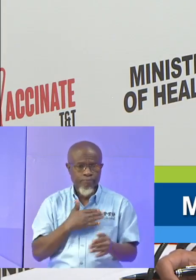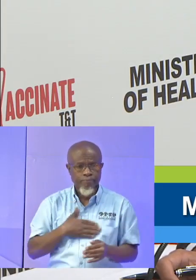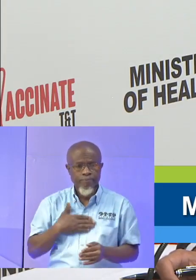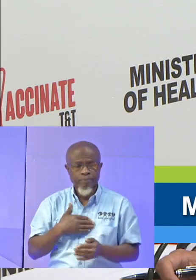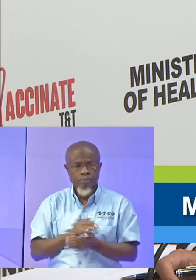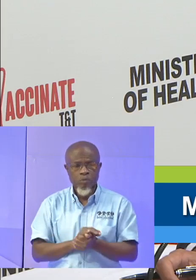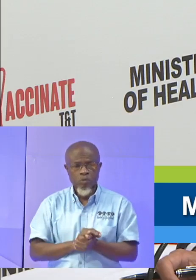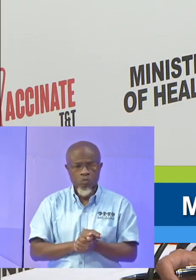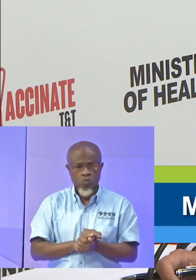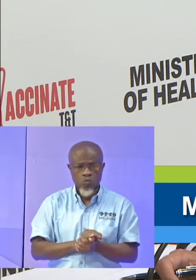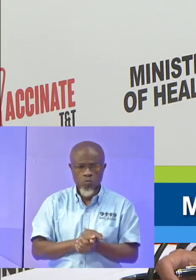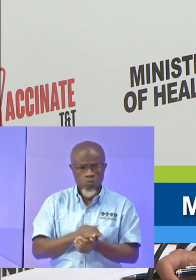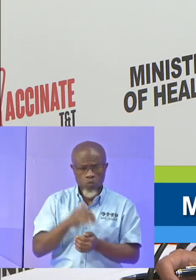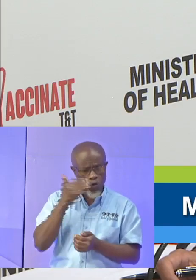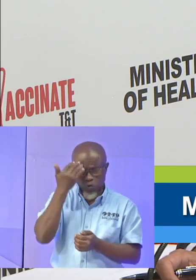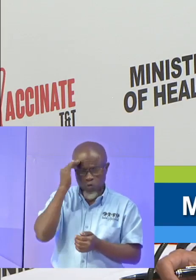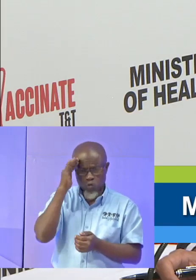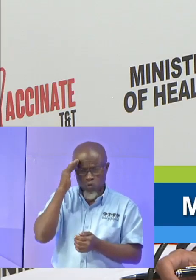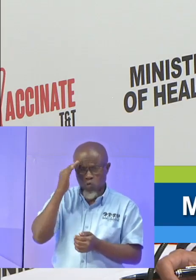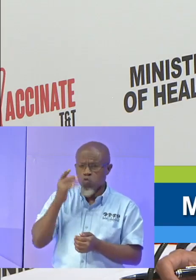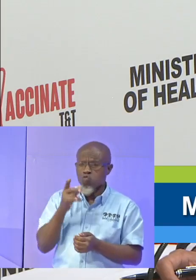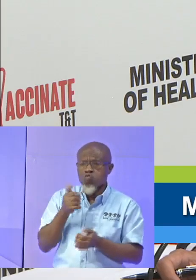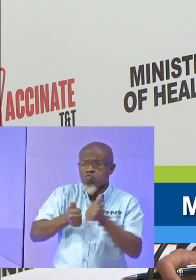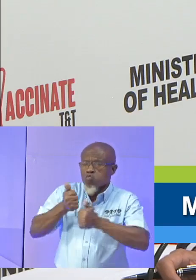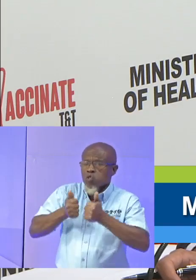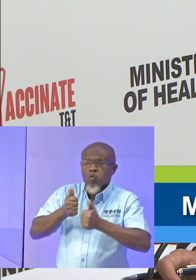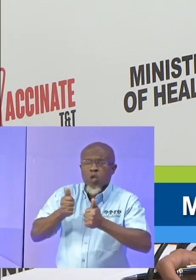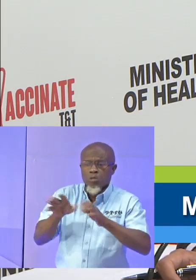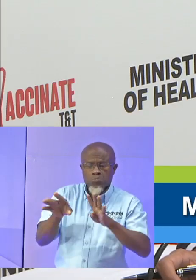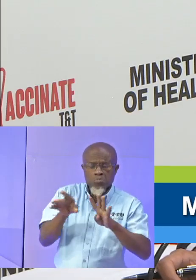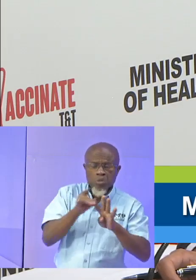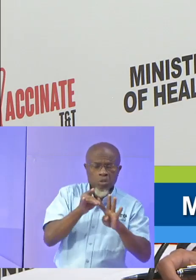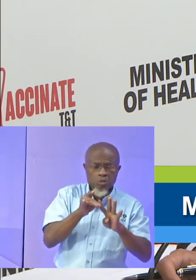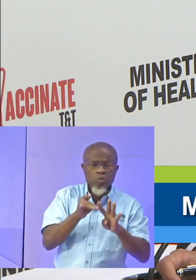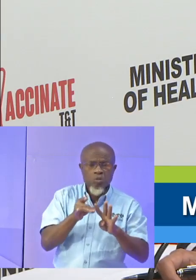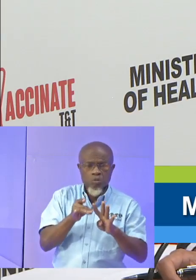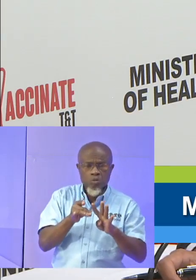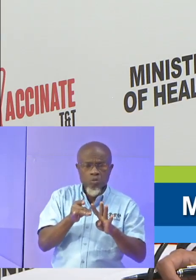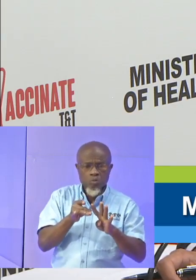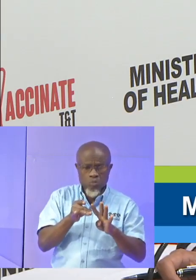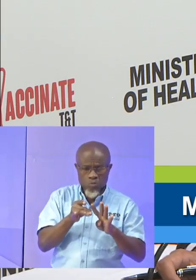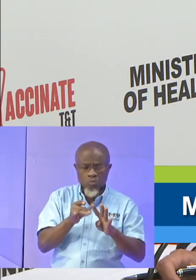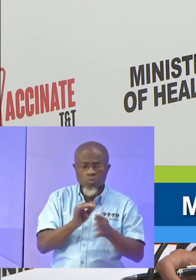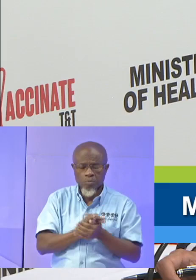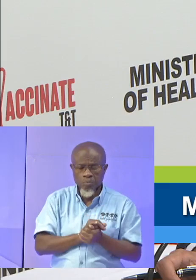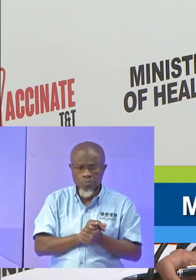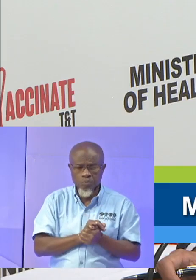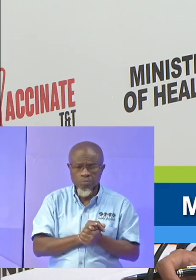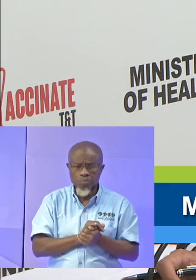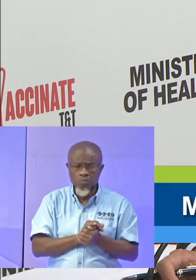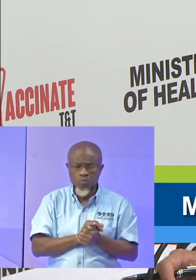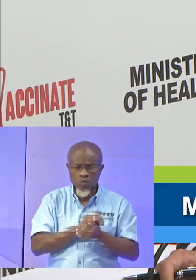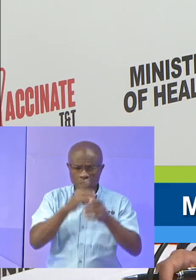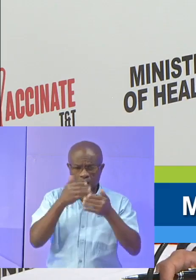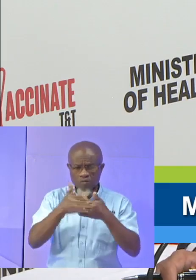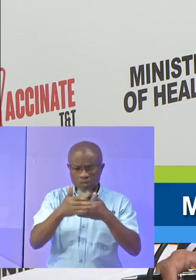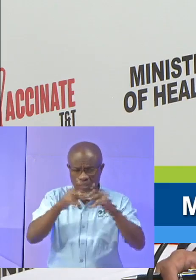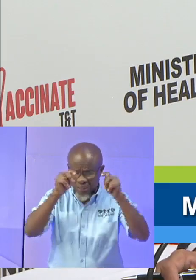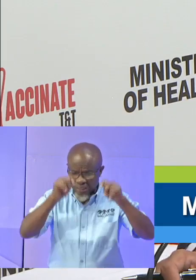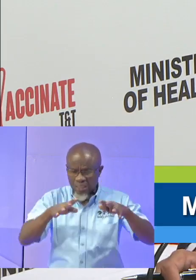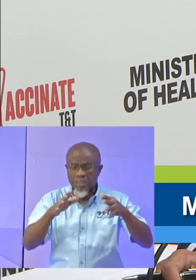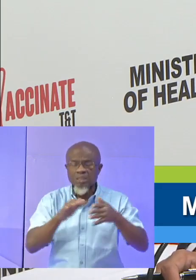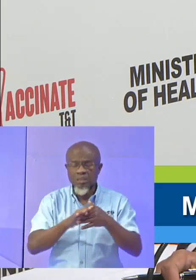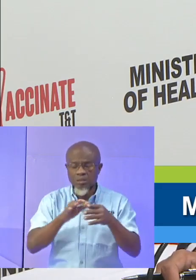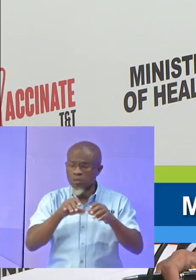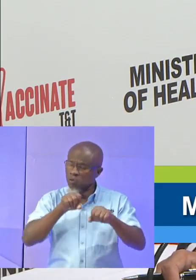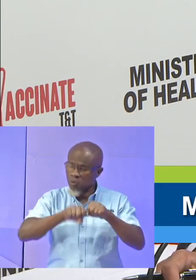have Delta or Omicron unless you are sequenced once and for all. But at the end of the day, it is something to be considered and